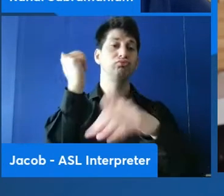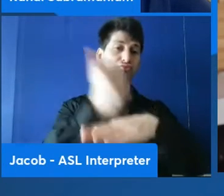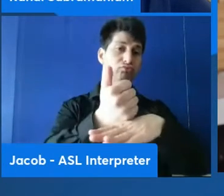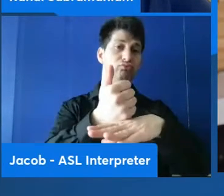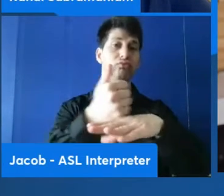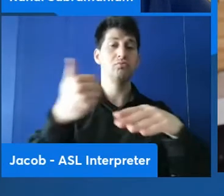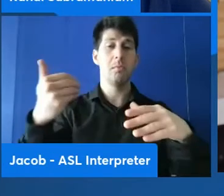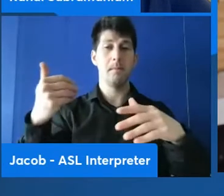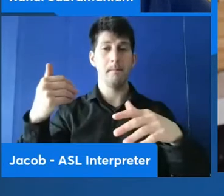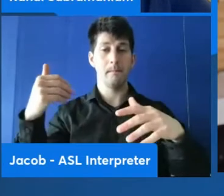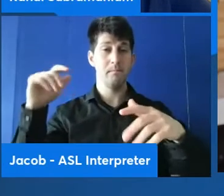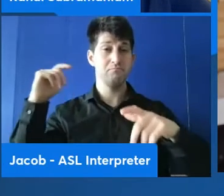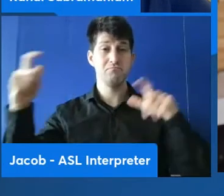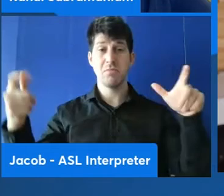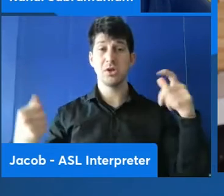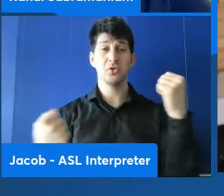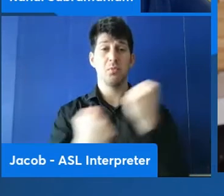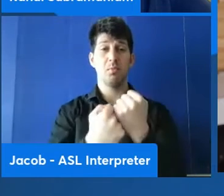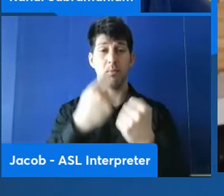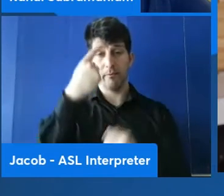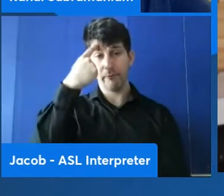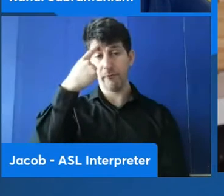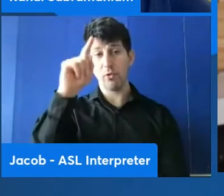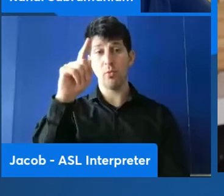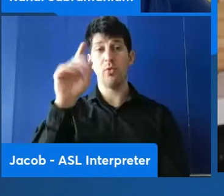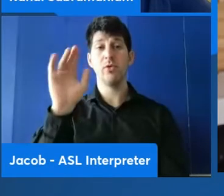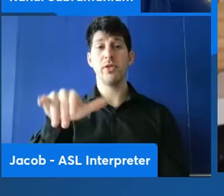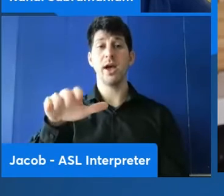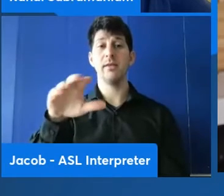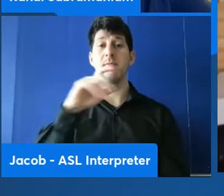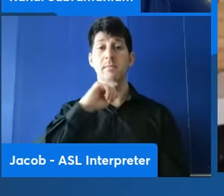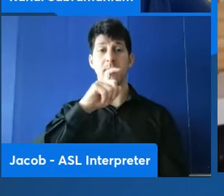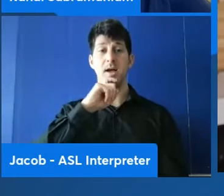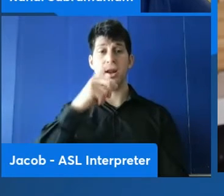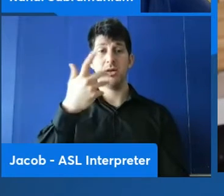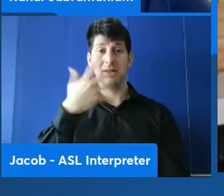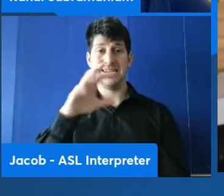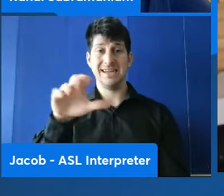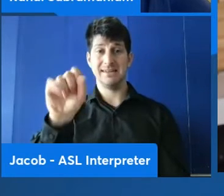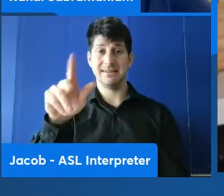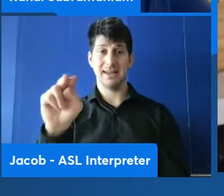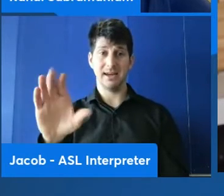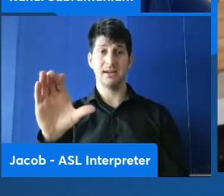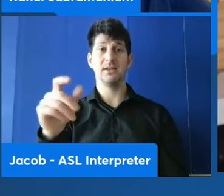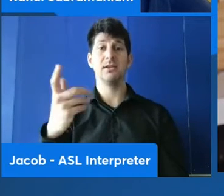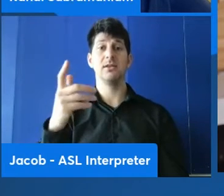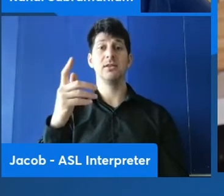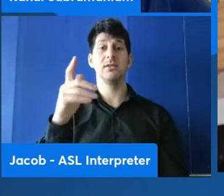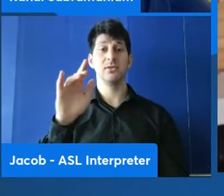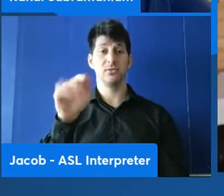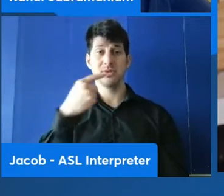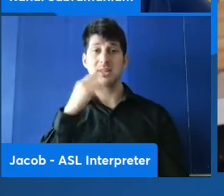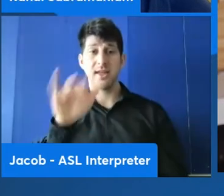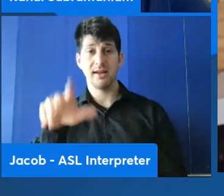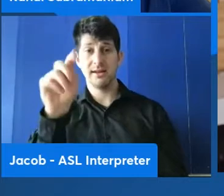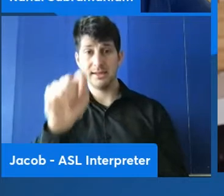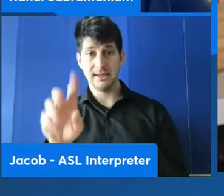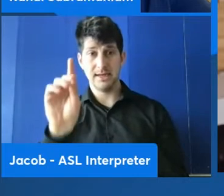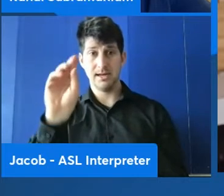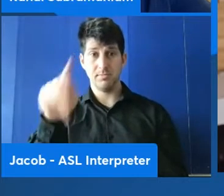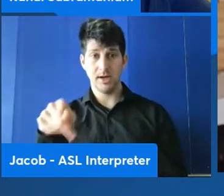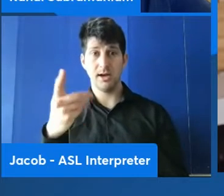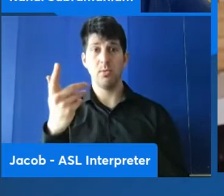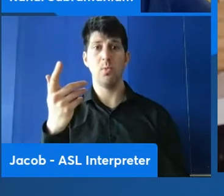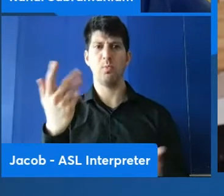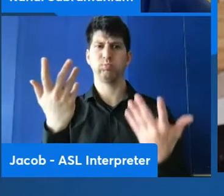supports for this enormous chunk of aluminum heatsink. And so this is what you were saying, Rahul, this TDP. This is